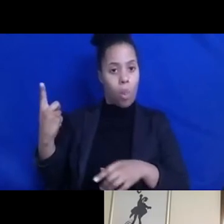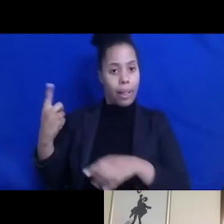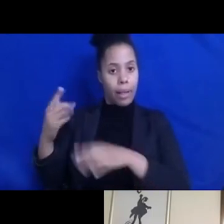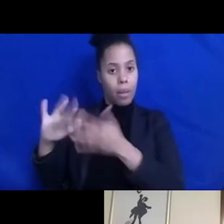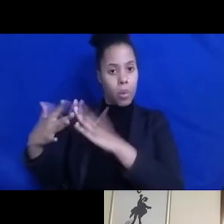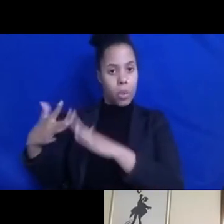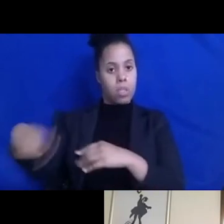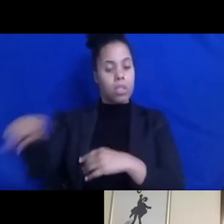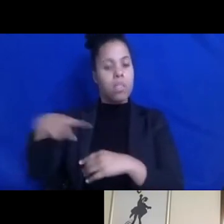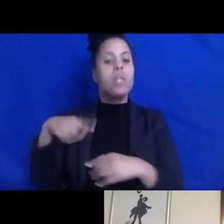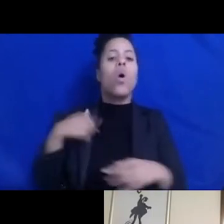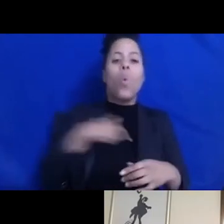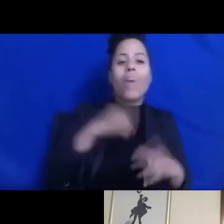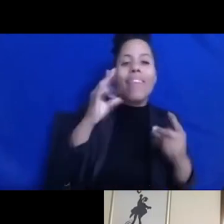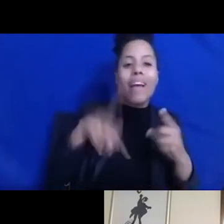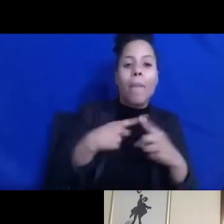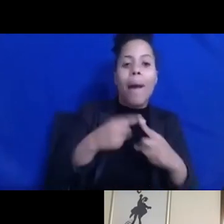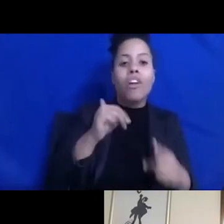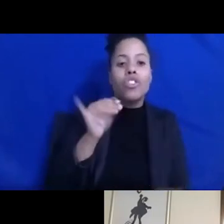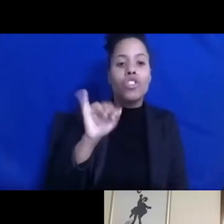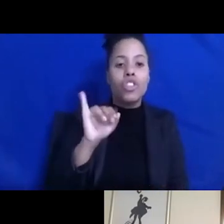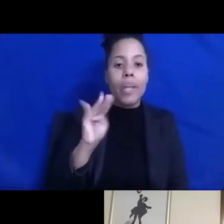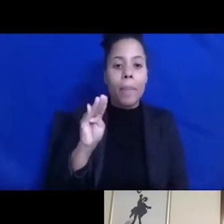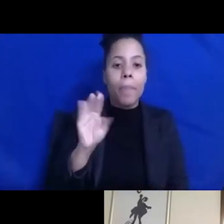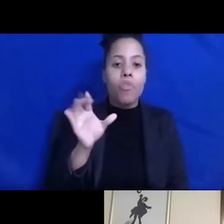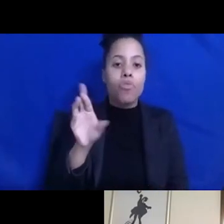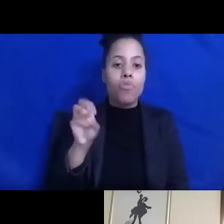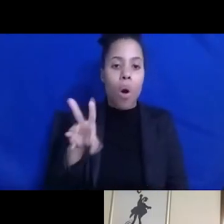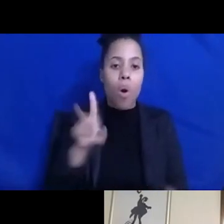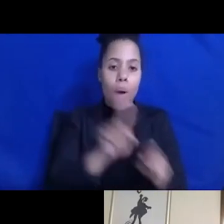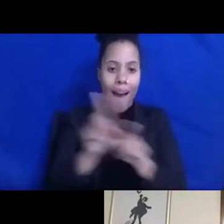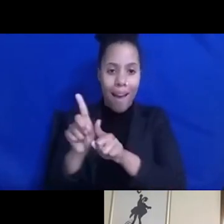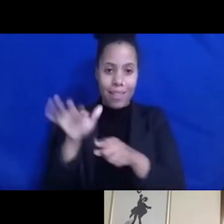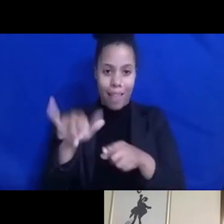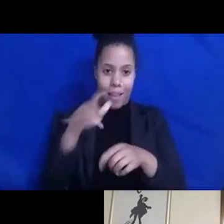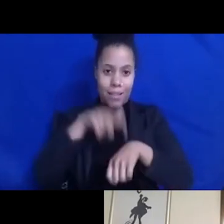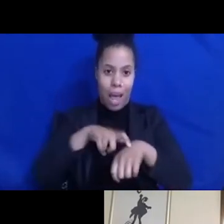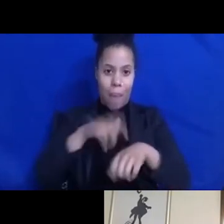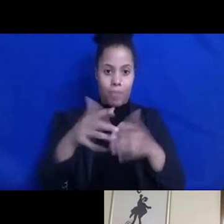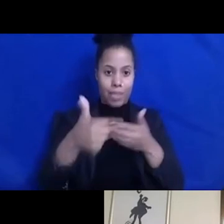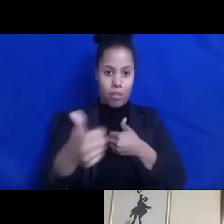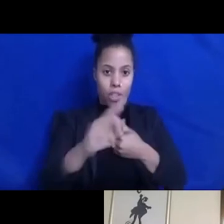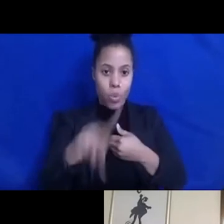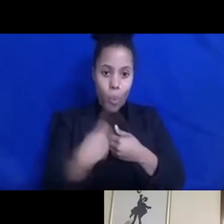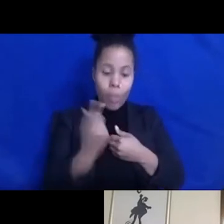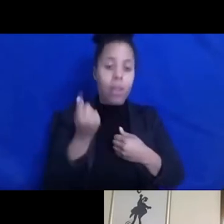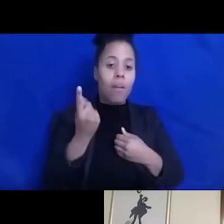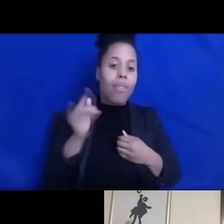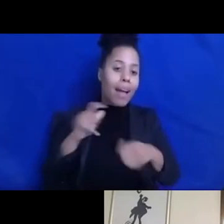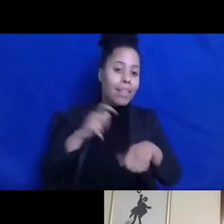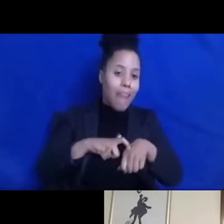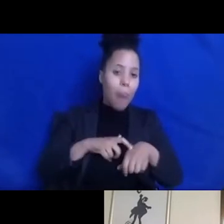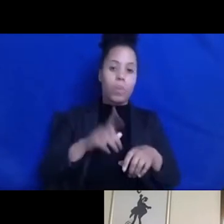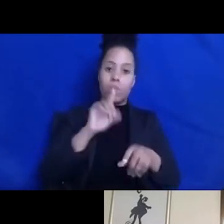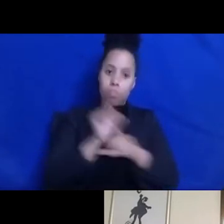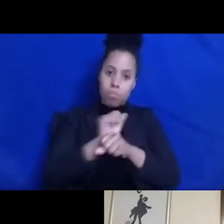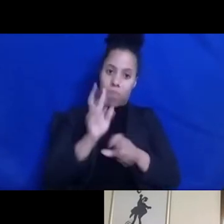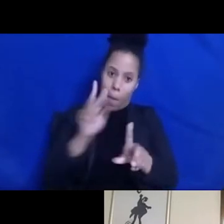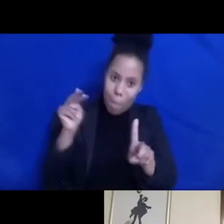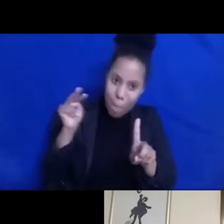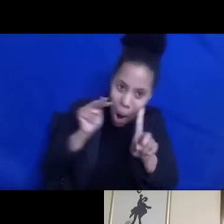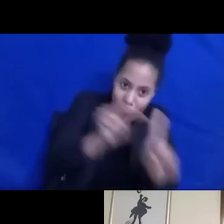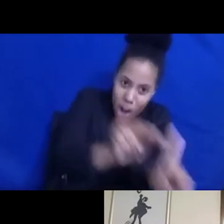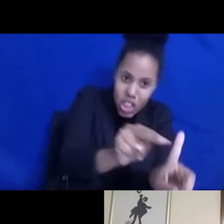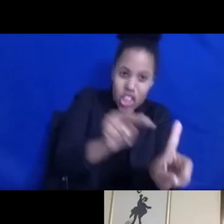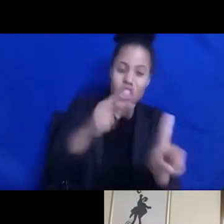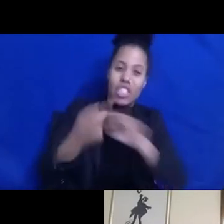know, the era of segregation, but so much of segregation was a tool to actually monitor and surveil and criminalize the